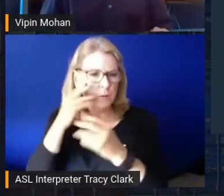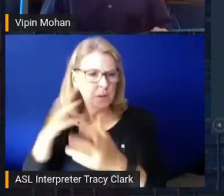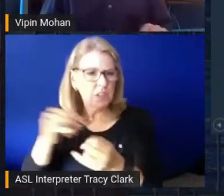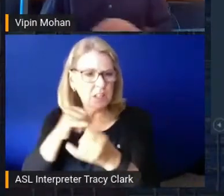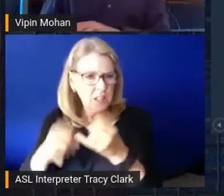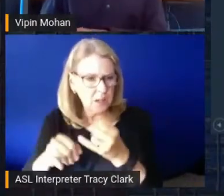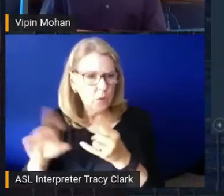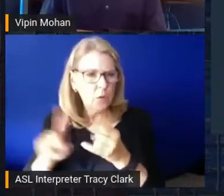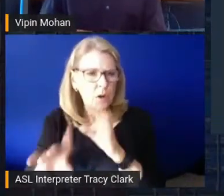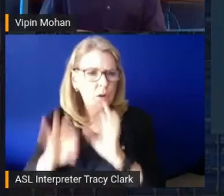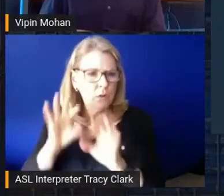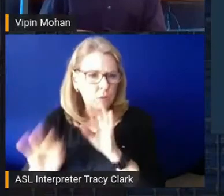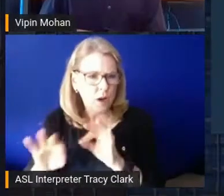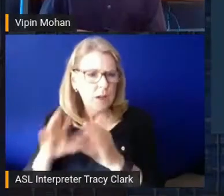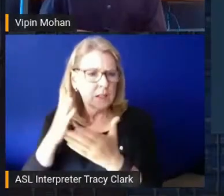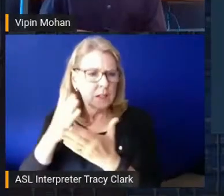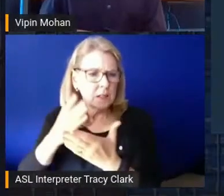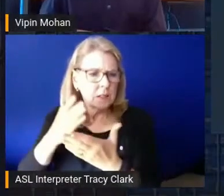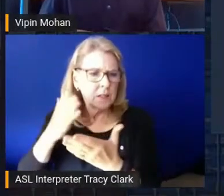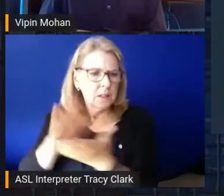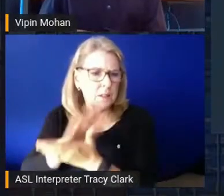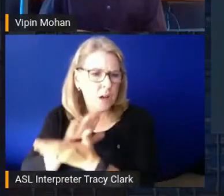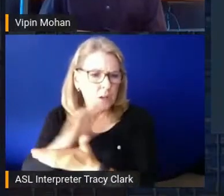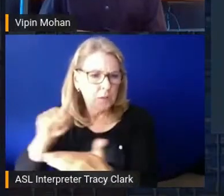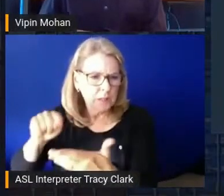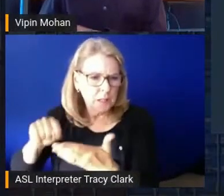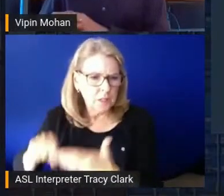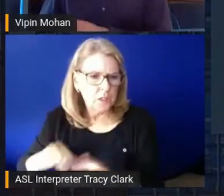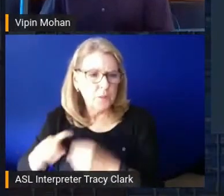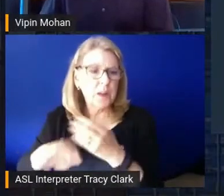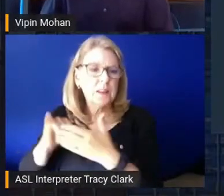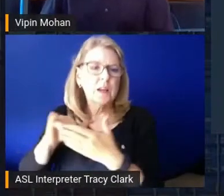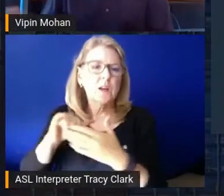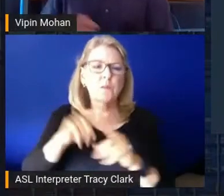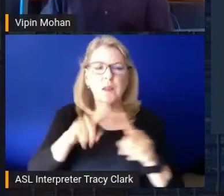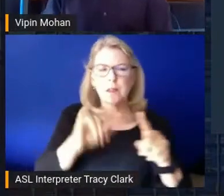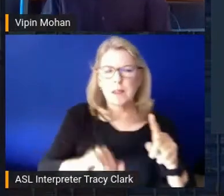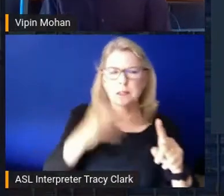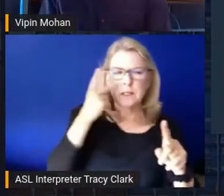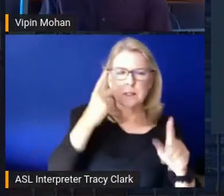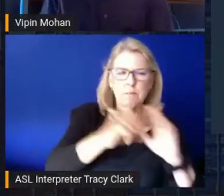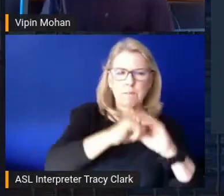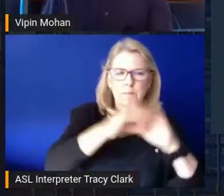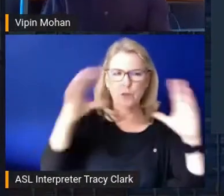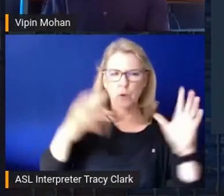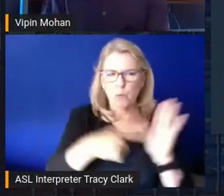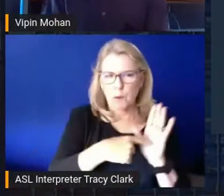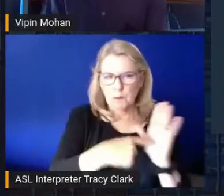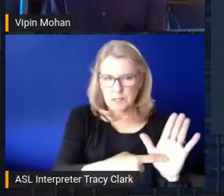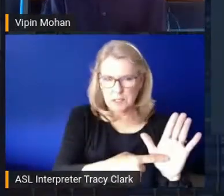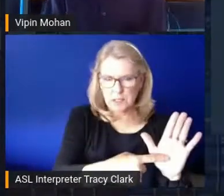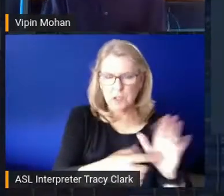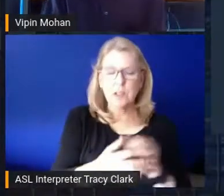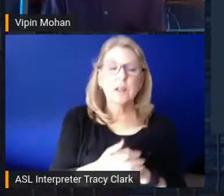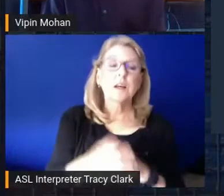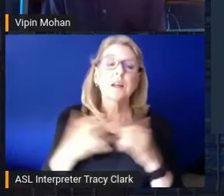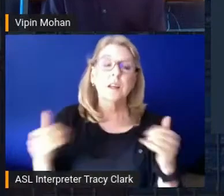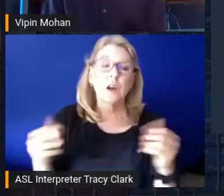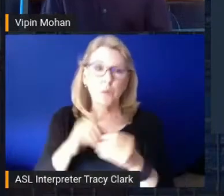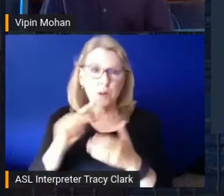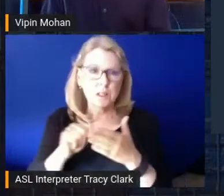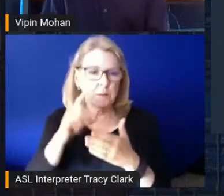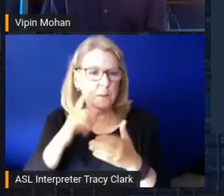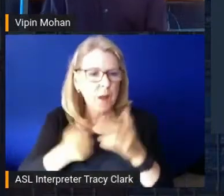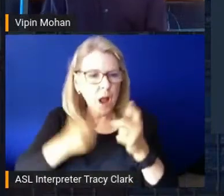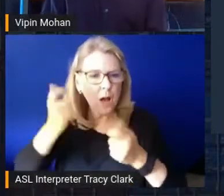visual interpretation. So just spending some time on just unpacking EKS Anywhere itself.